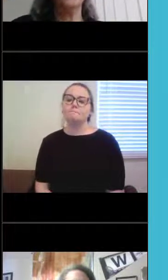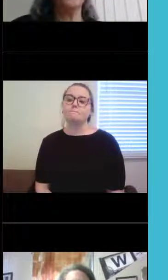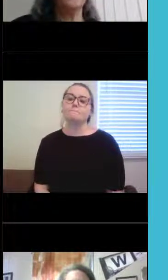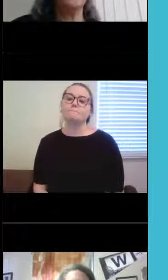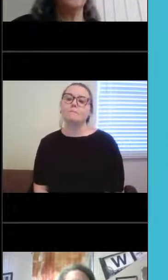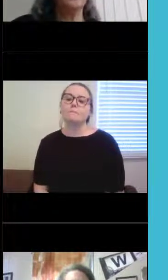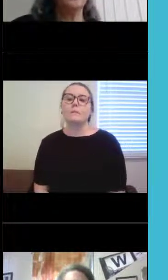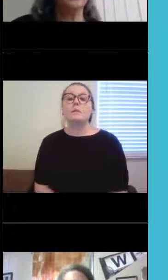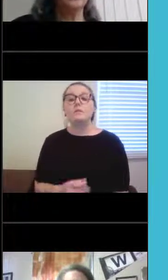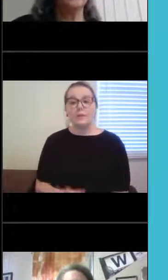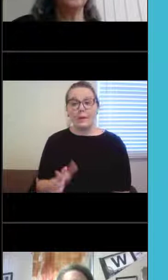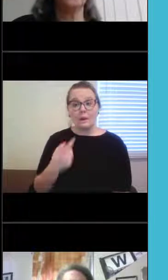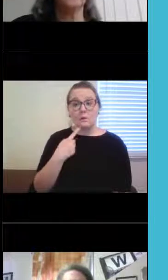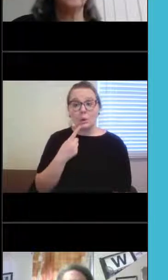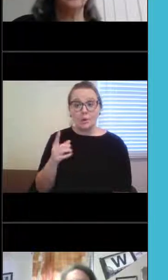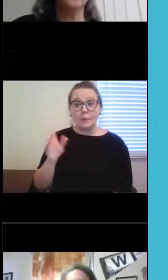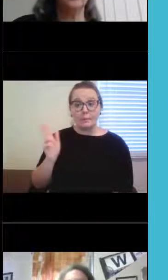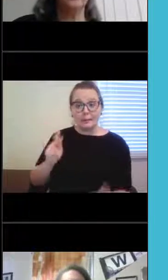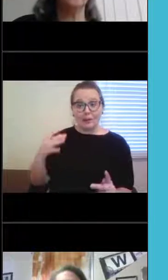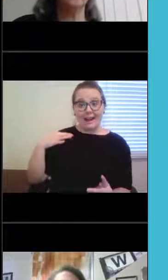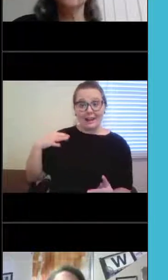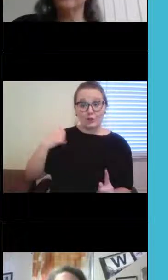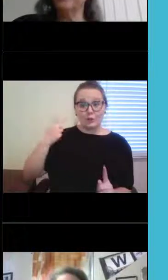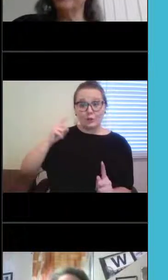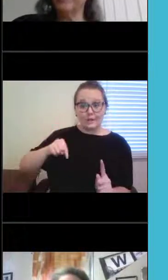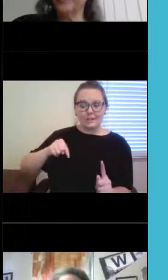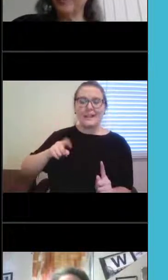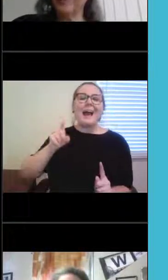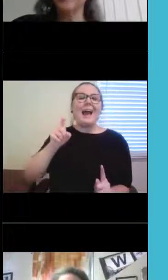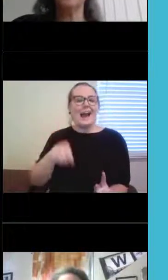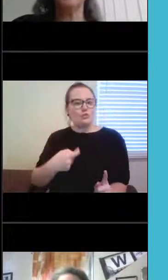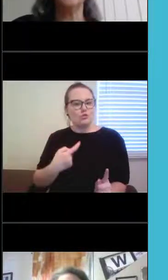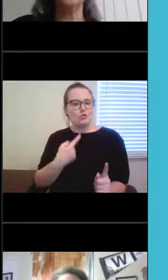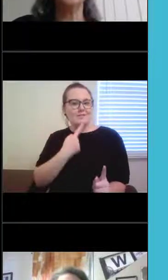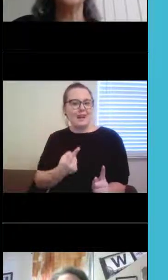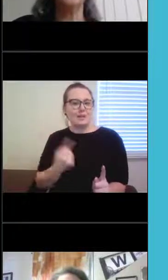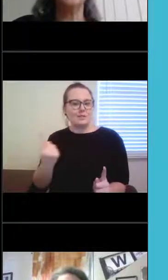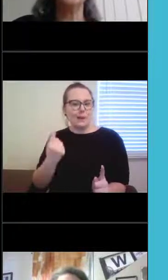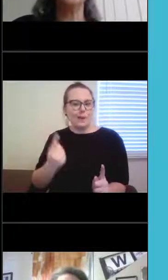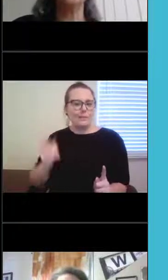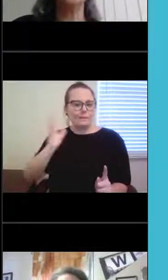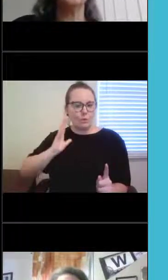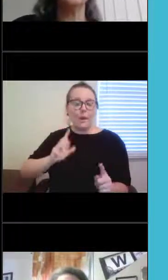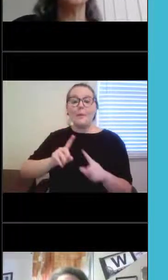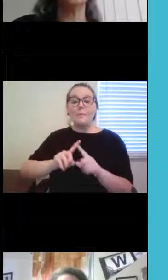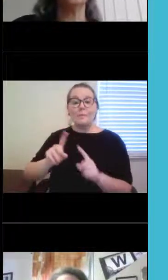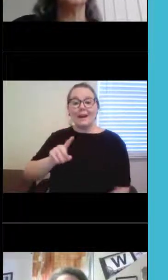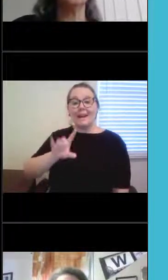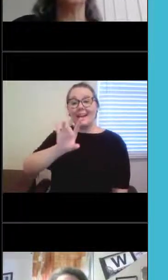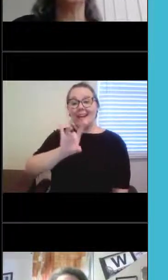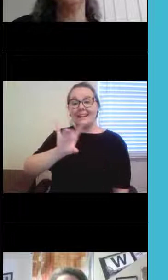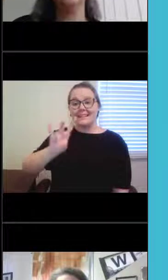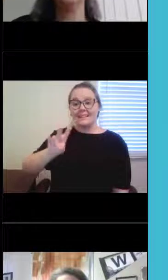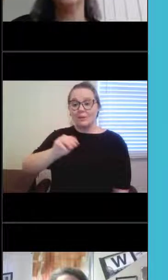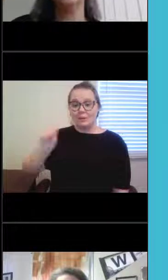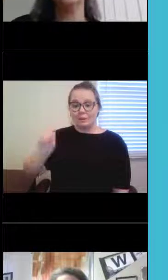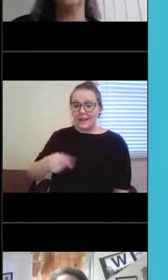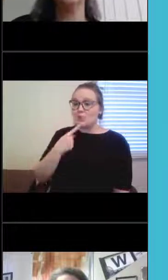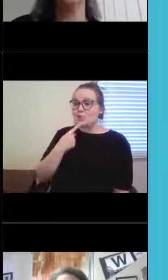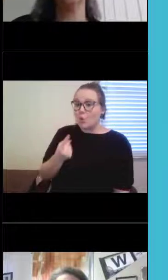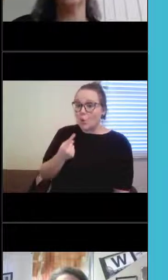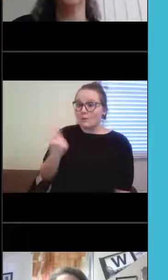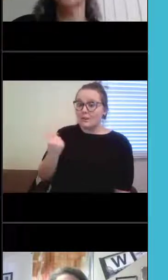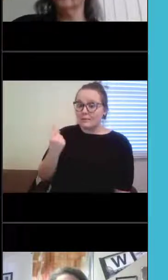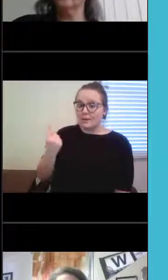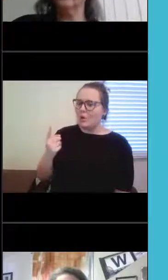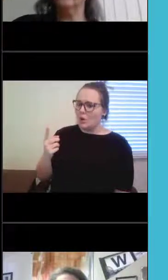So I told you that the people eligible for this had to have told somebody in the past, but as you can see, 87% had told someone when we actually asked them